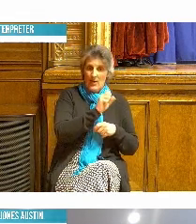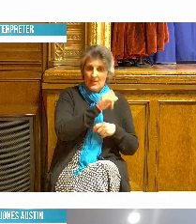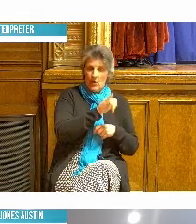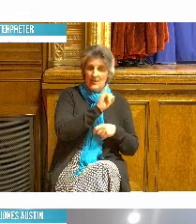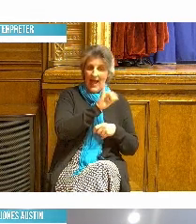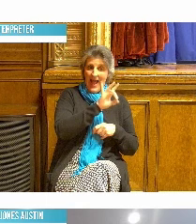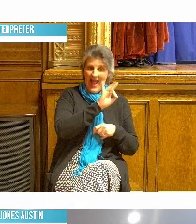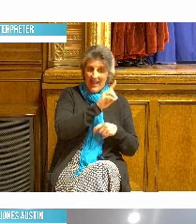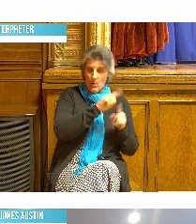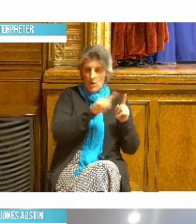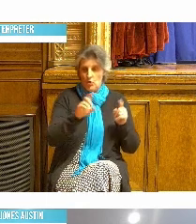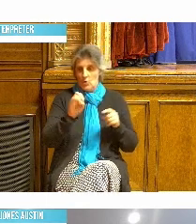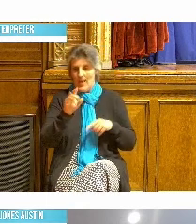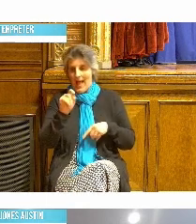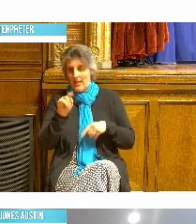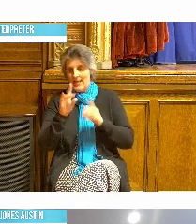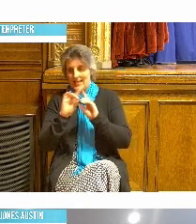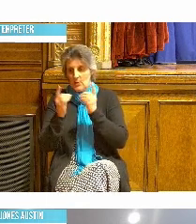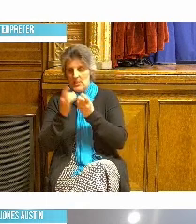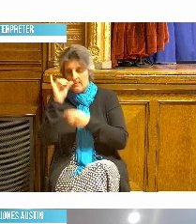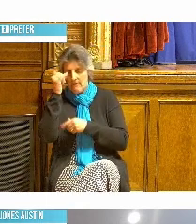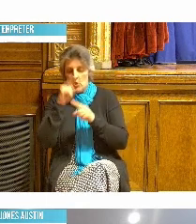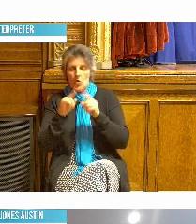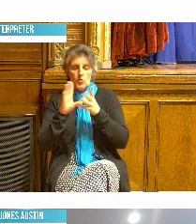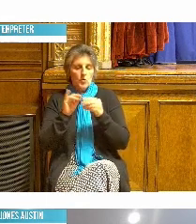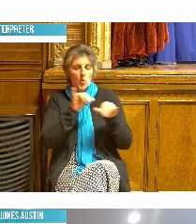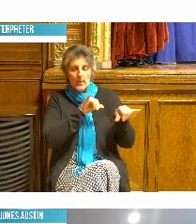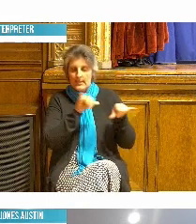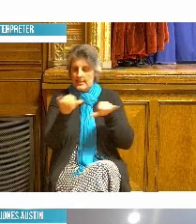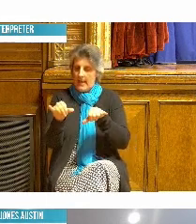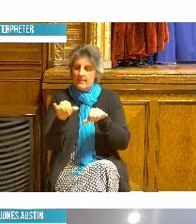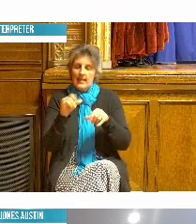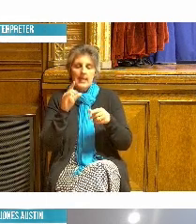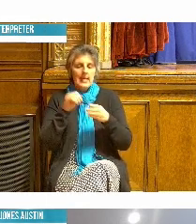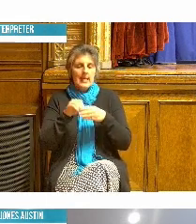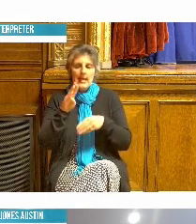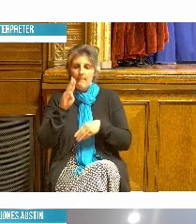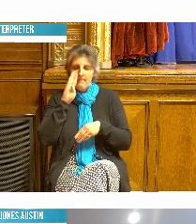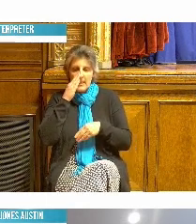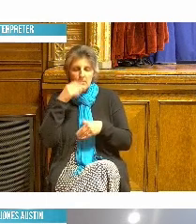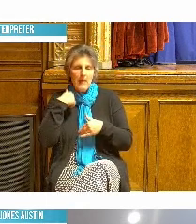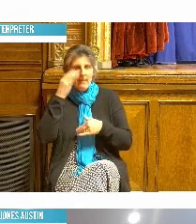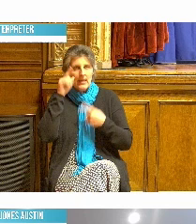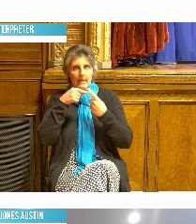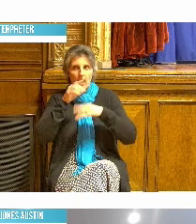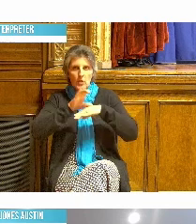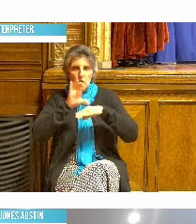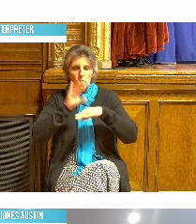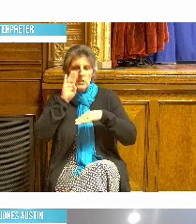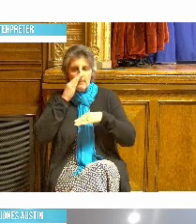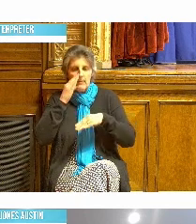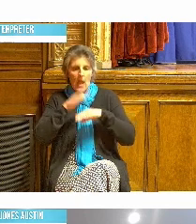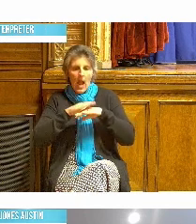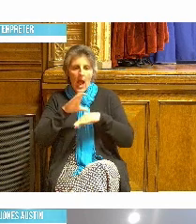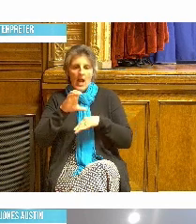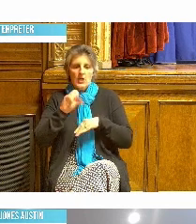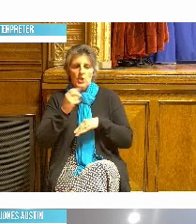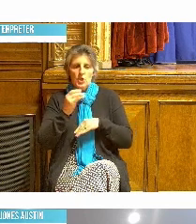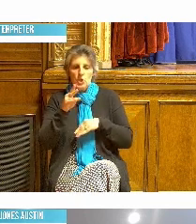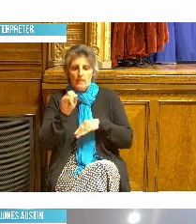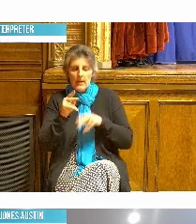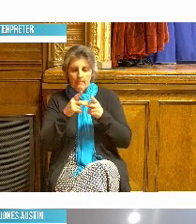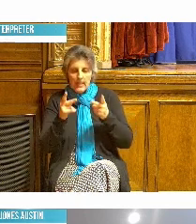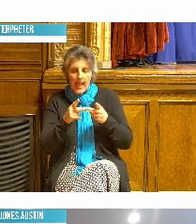to the Ellicott district of Buffalo, to stories the same thing in Binghamton. I'm thinking of the church in Binghamton on Sherman Place, the